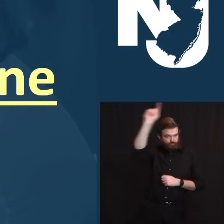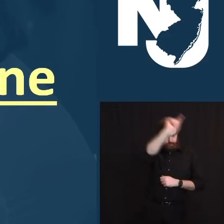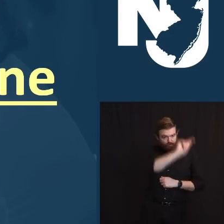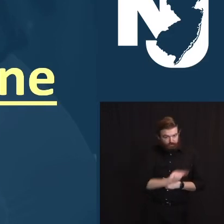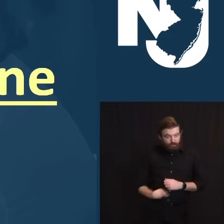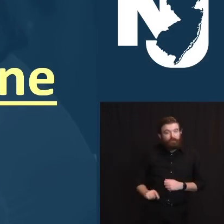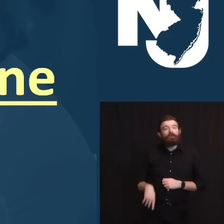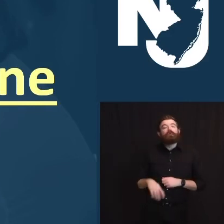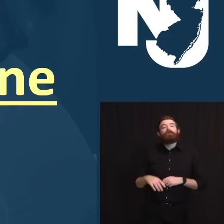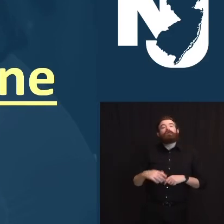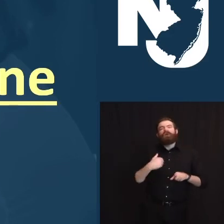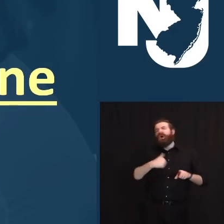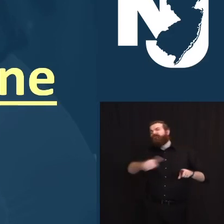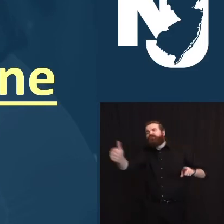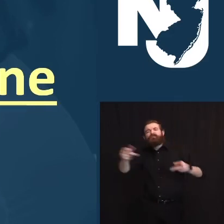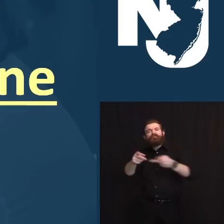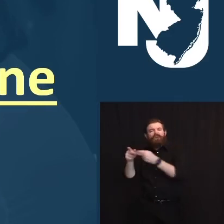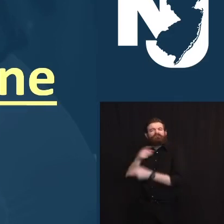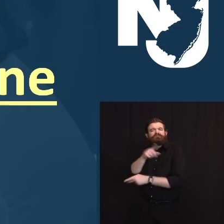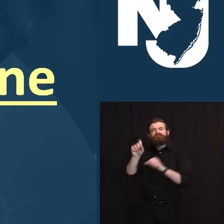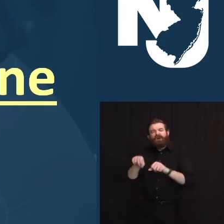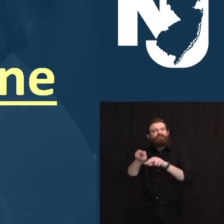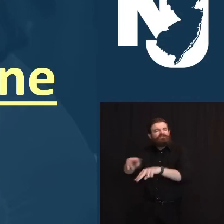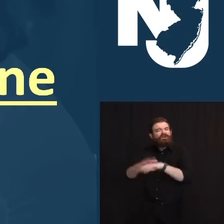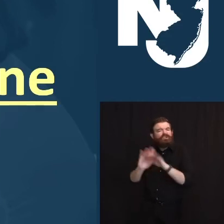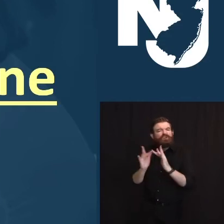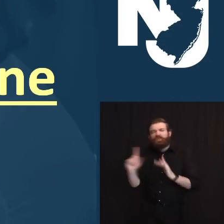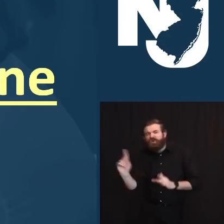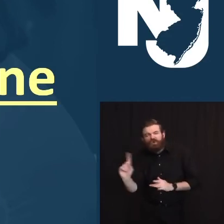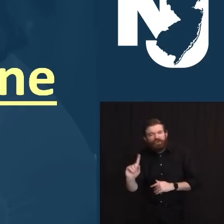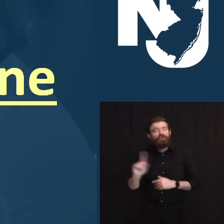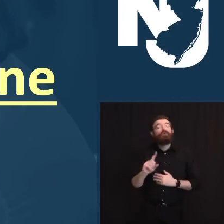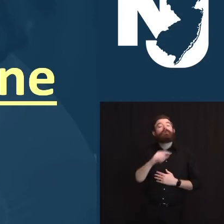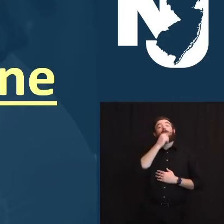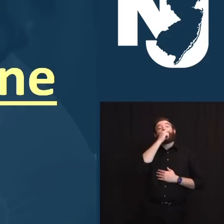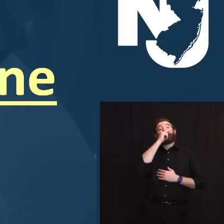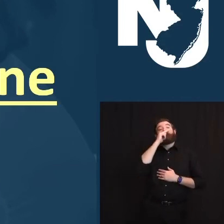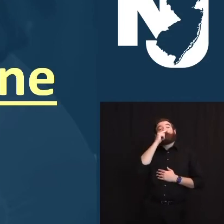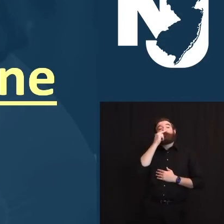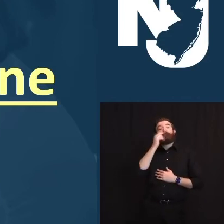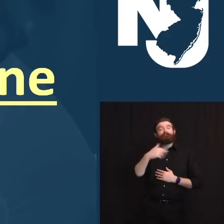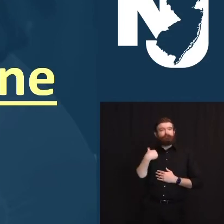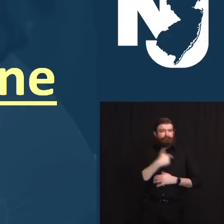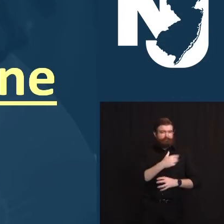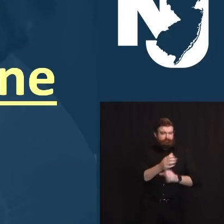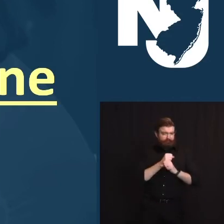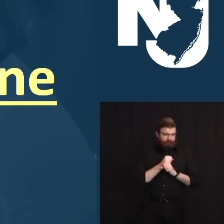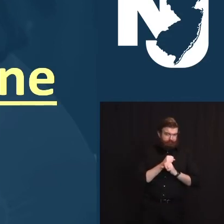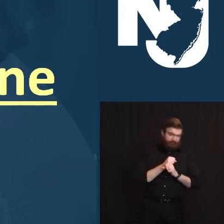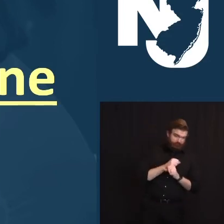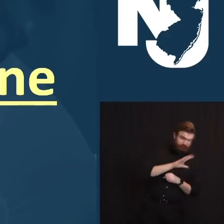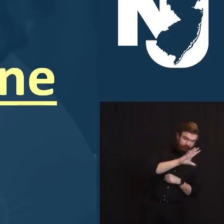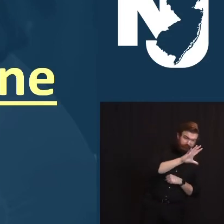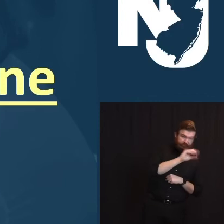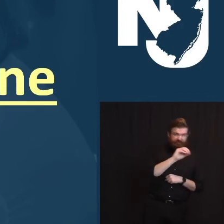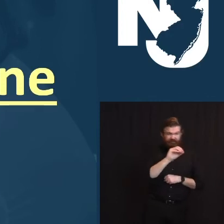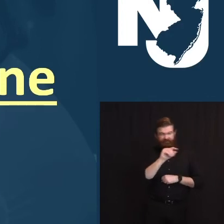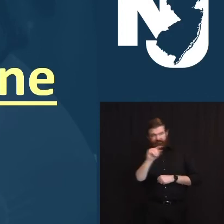it comes to these vaccines, the ones we control, we've been able to get between 50 to 70%, depending on the day that you look